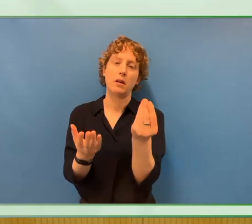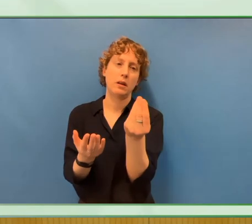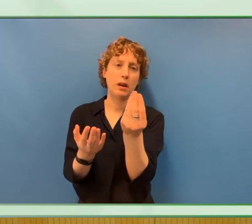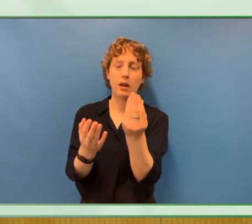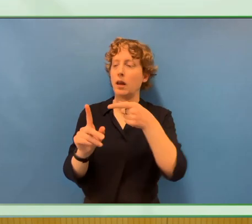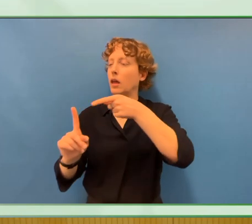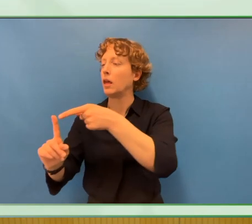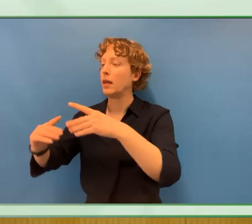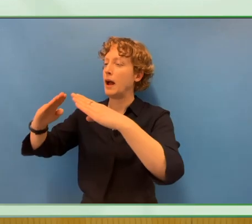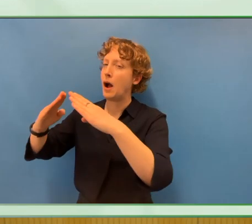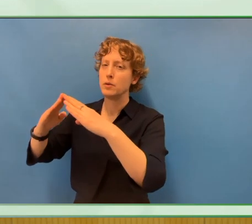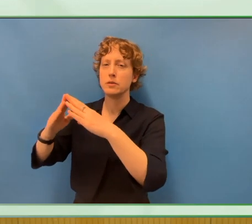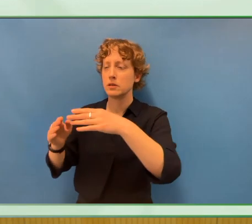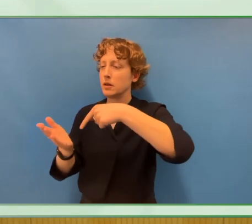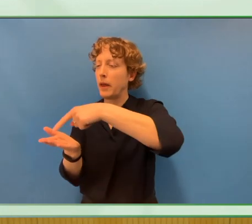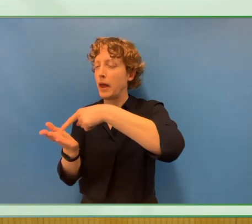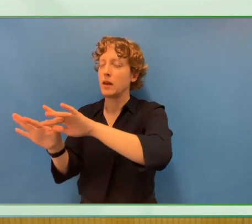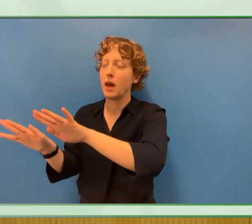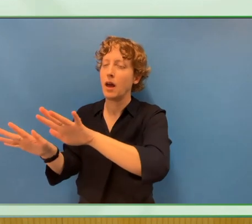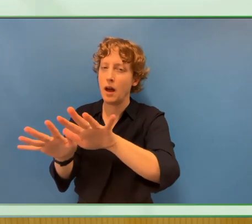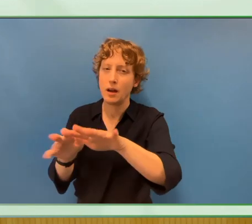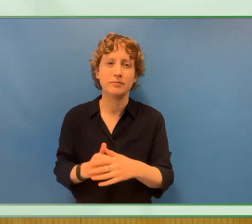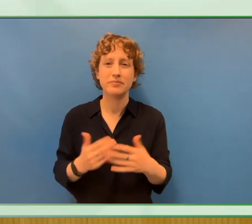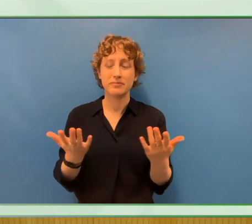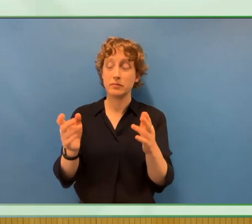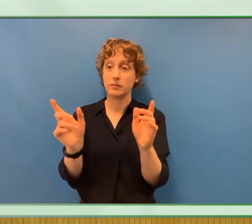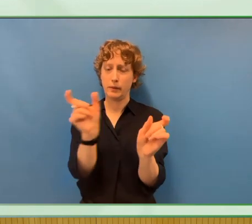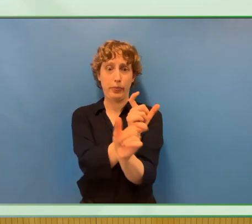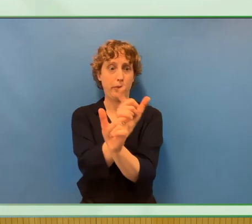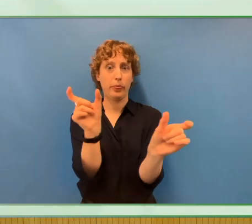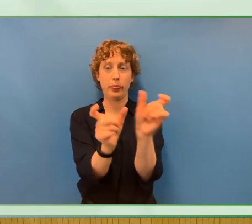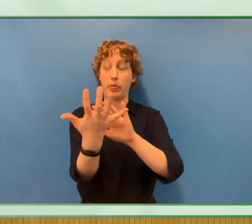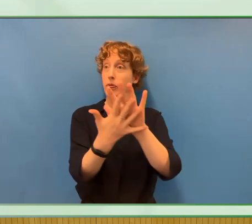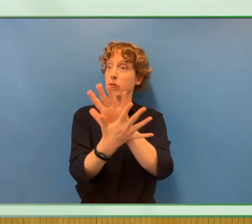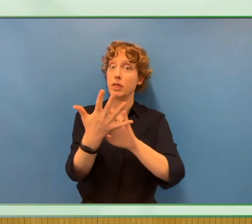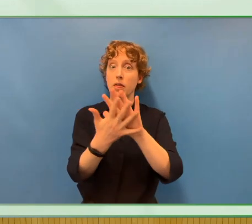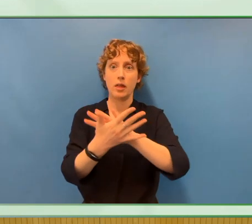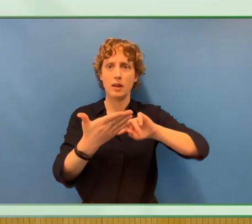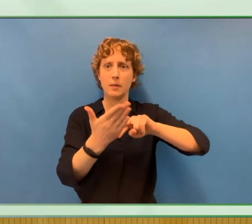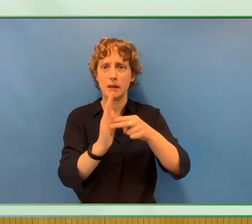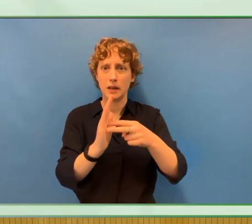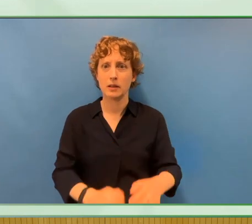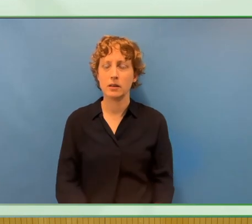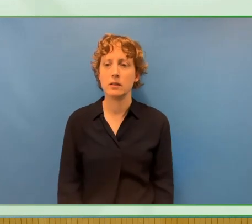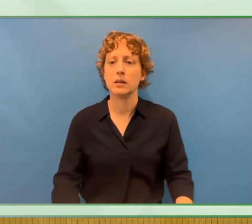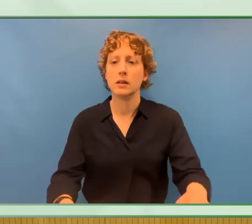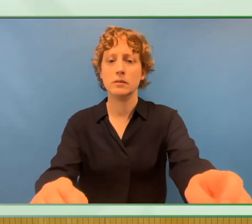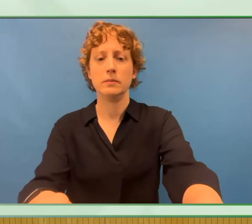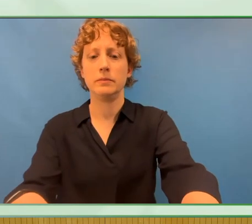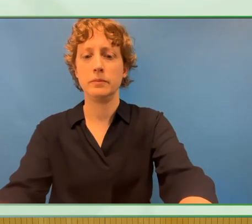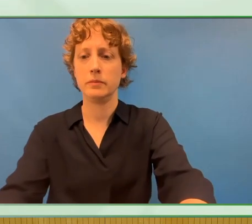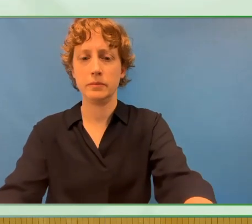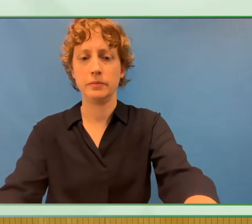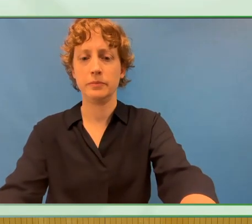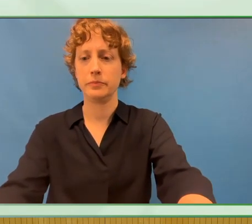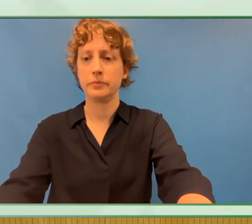words have tremendous meaning. And I think we need to realize that an a-hole is an a-hole is an a-hole. If you